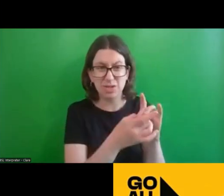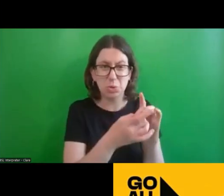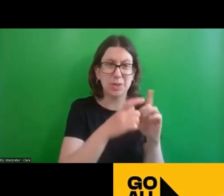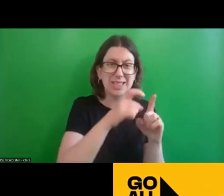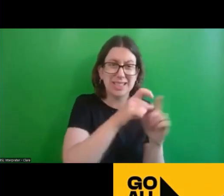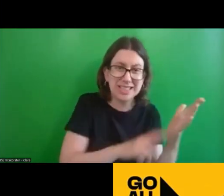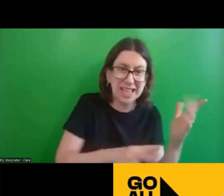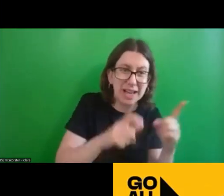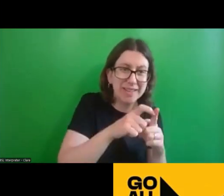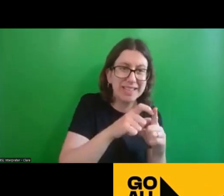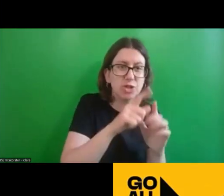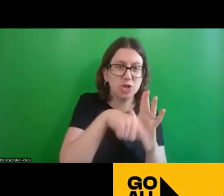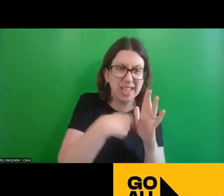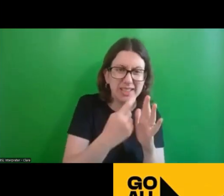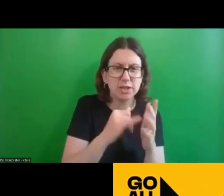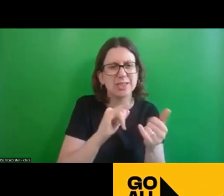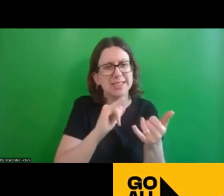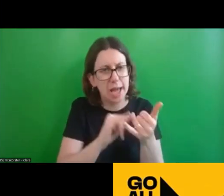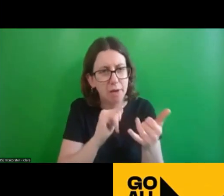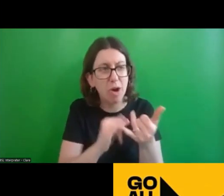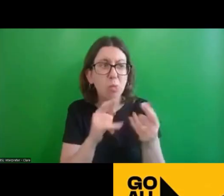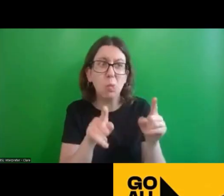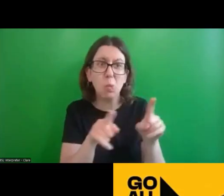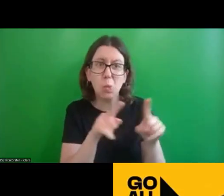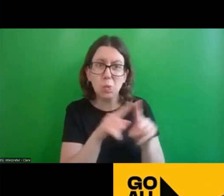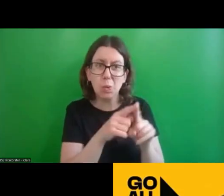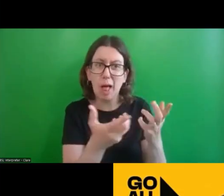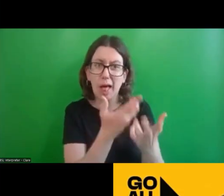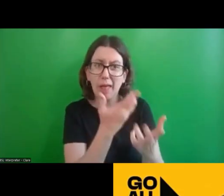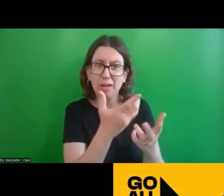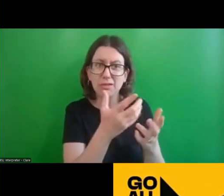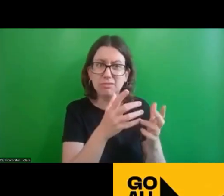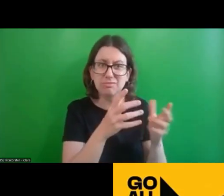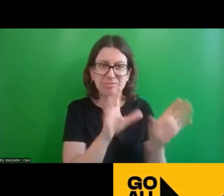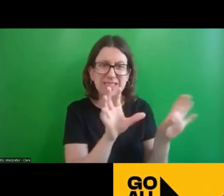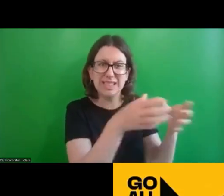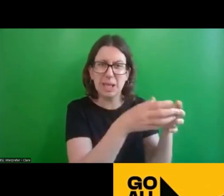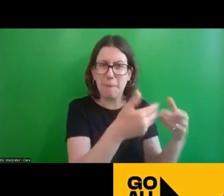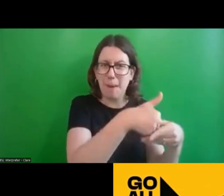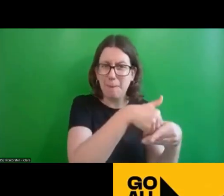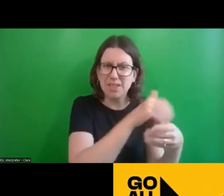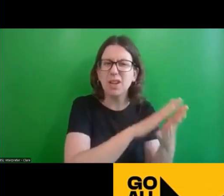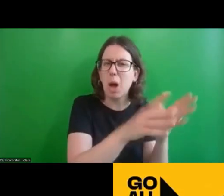with Sarah and the other team members from in terms of the hub managers.